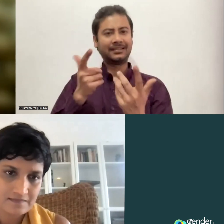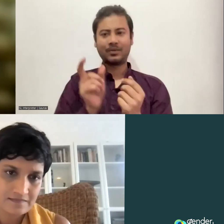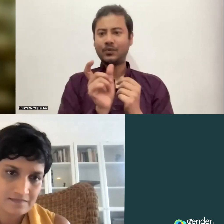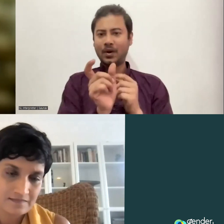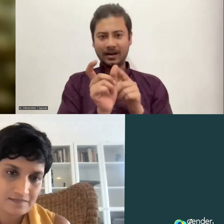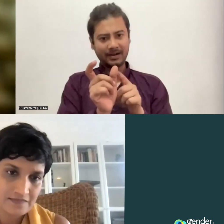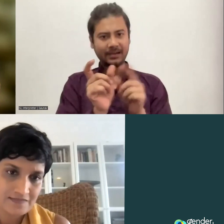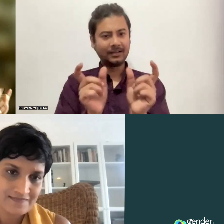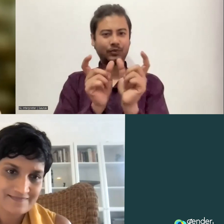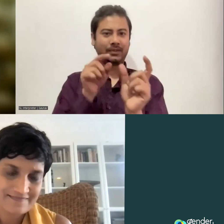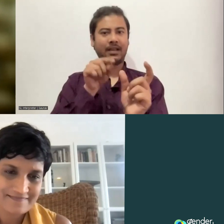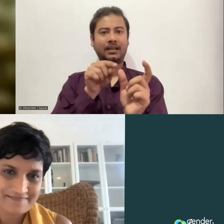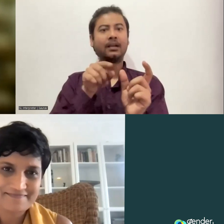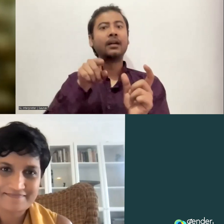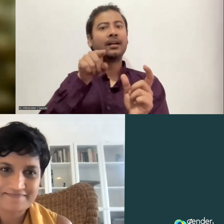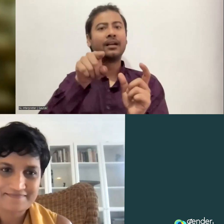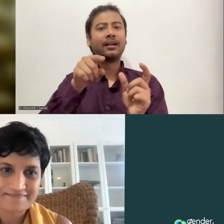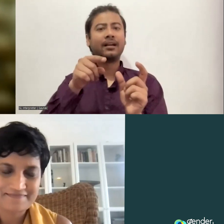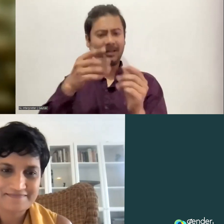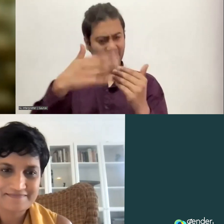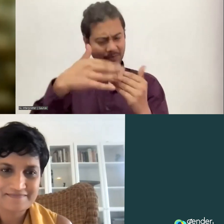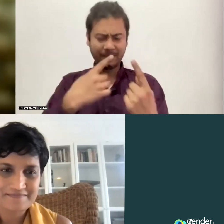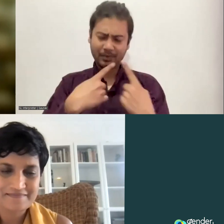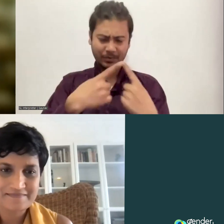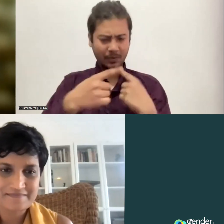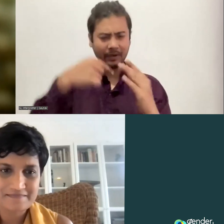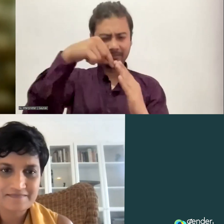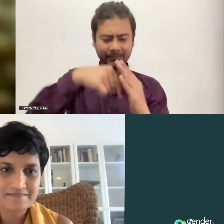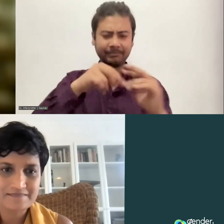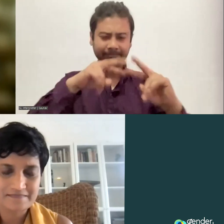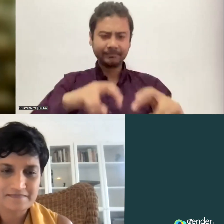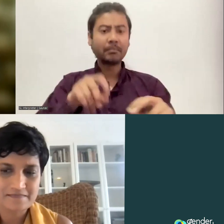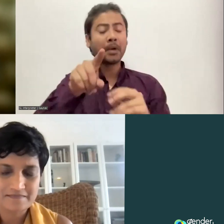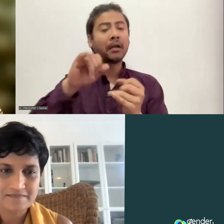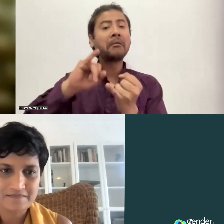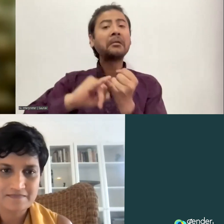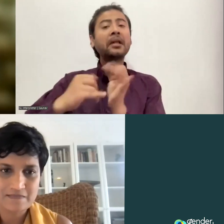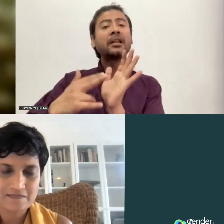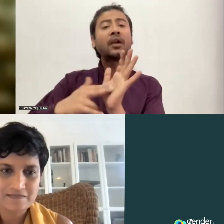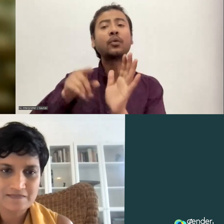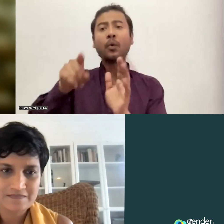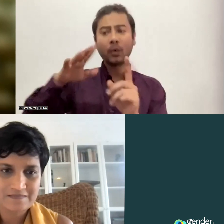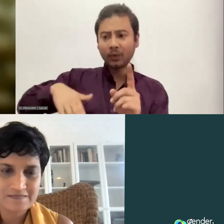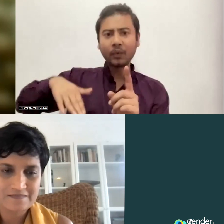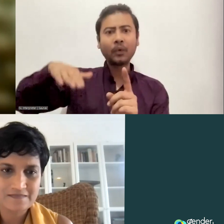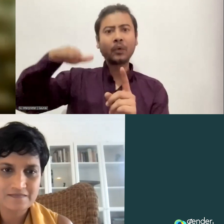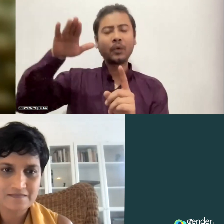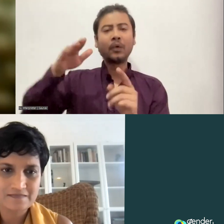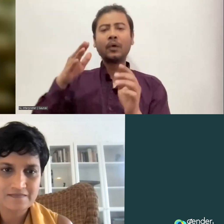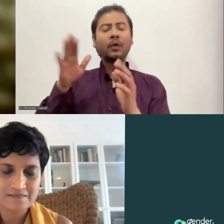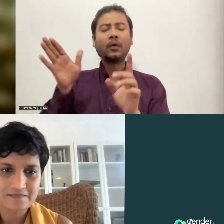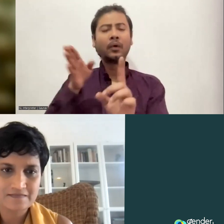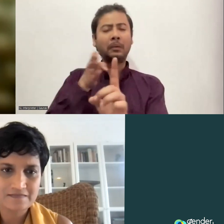you here? What kind of attracted you to this idea of social design? And take us through a little bit of your journey